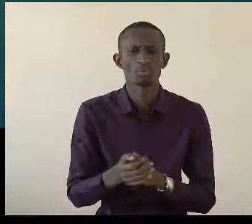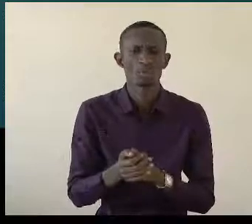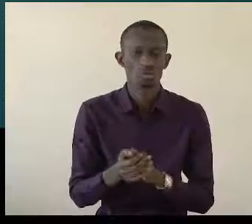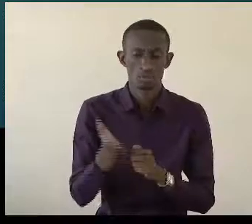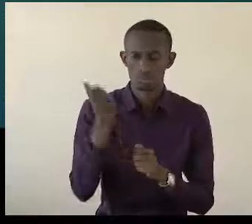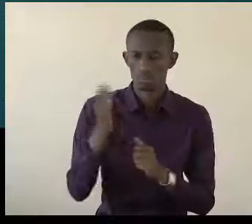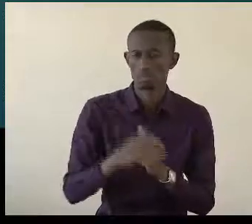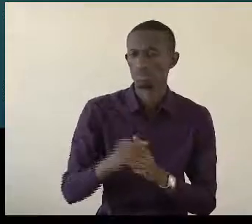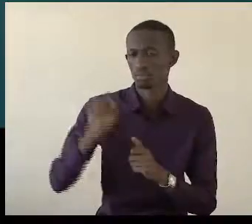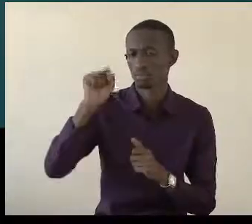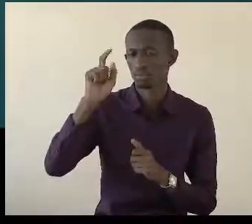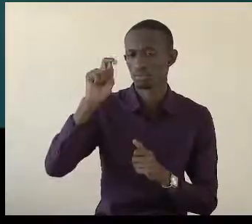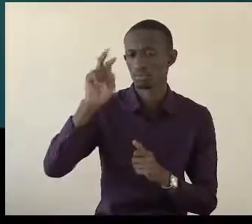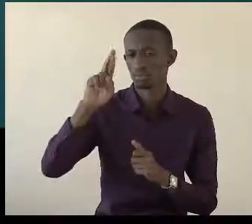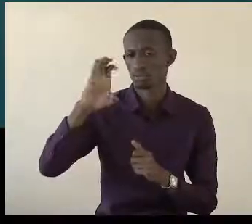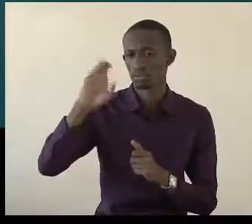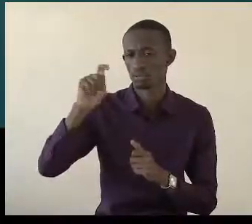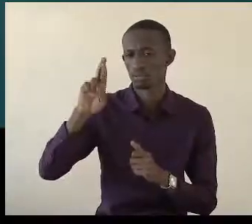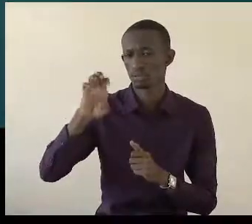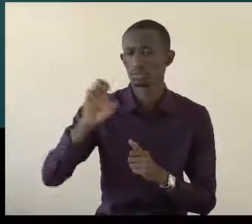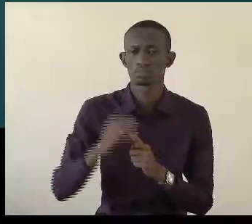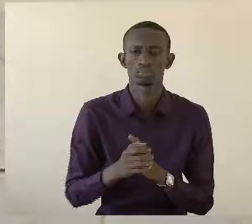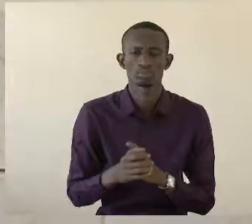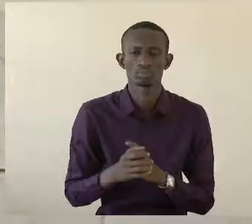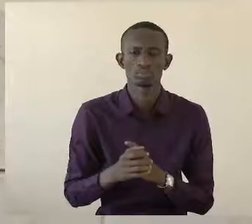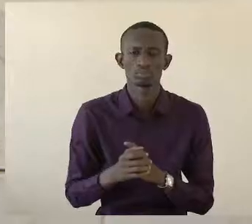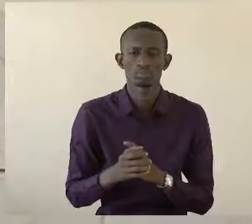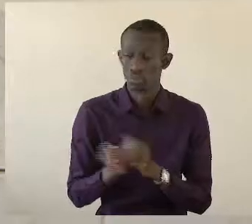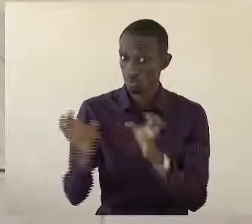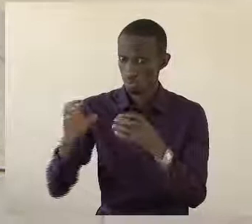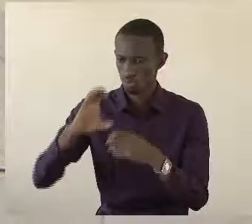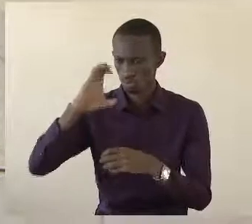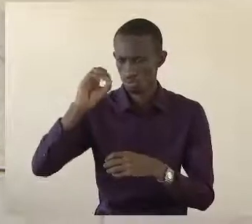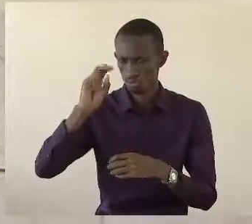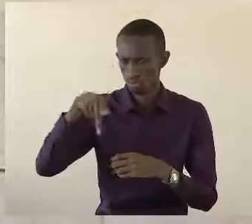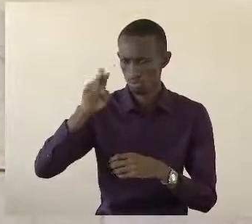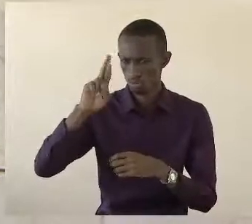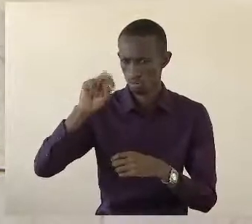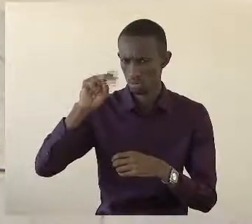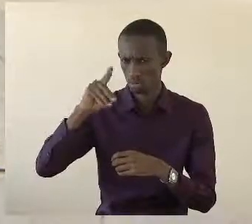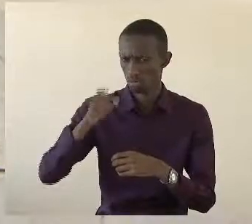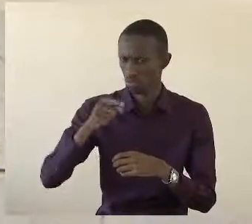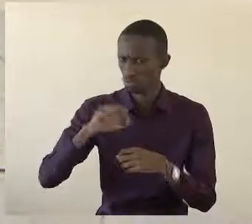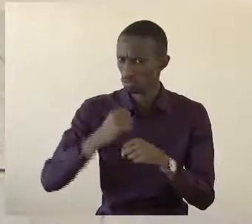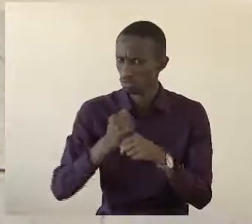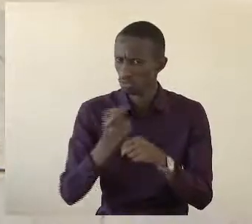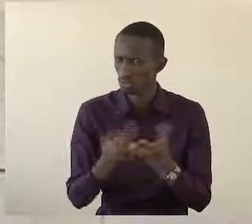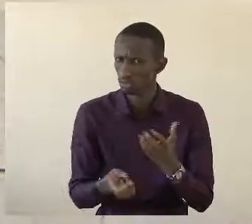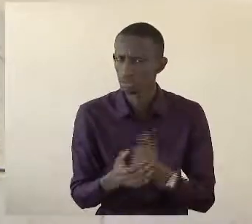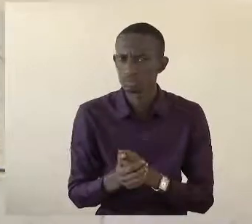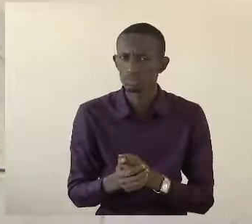structures. So the compound we are starting with is CH3, CH2,